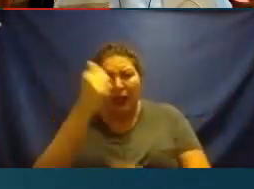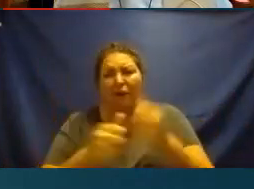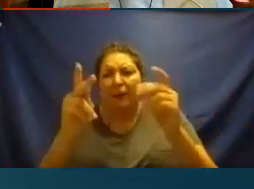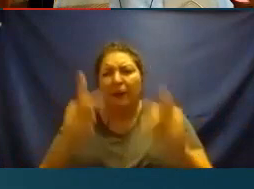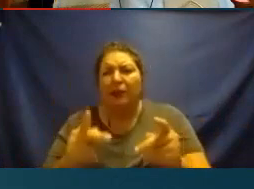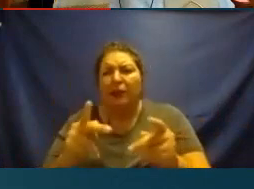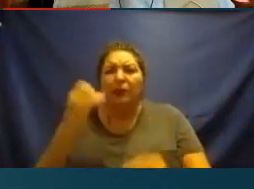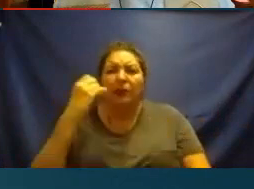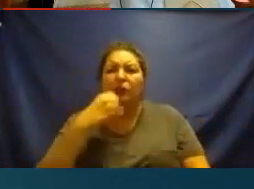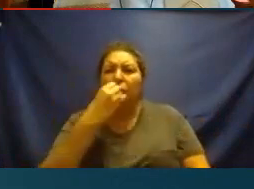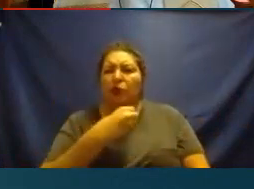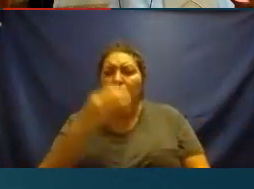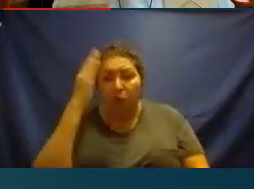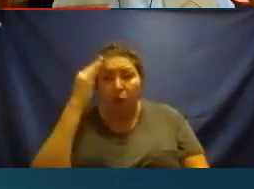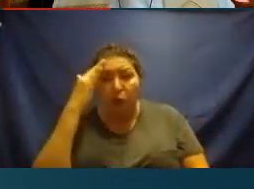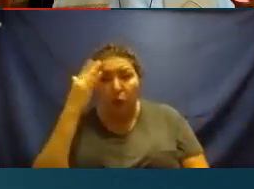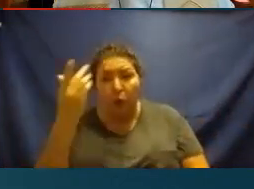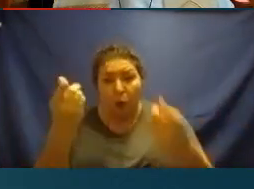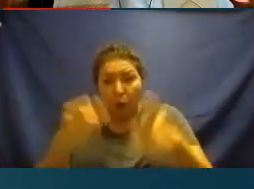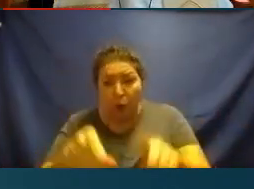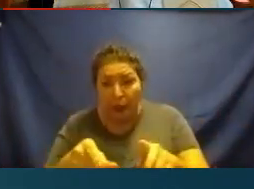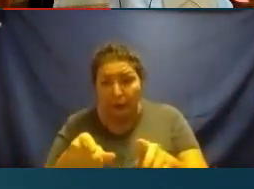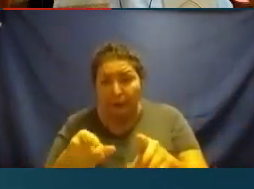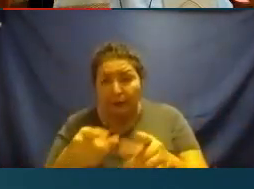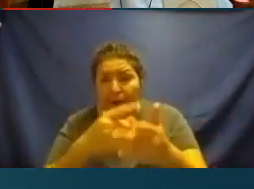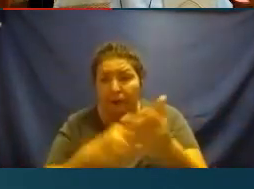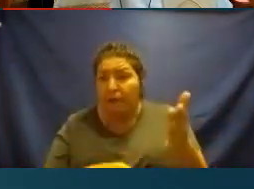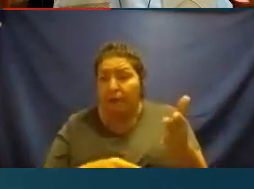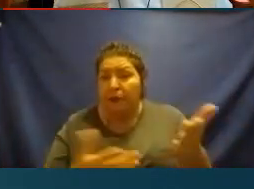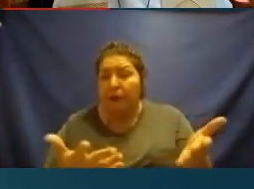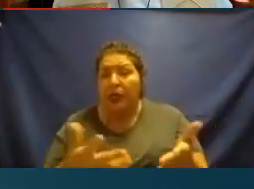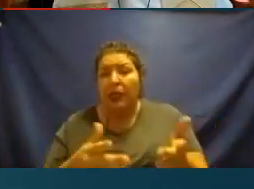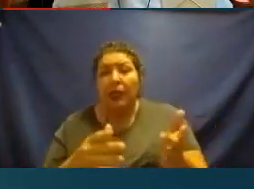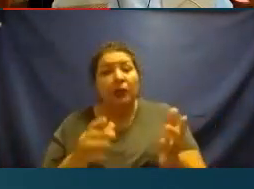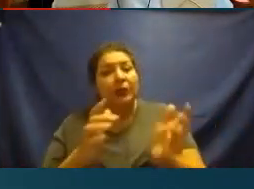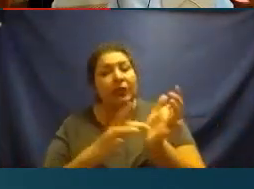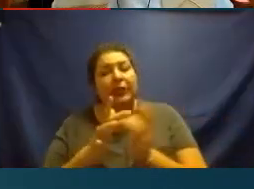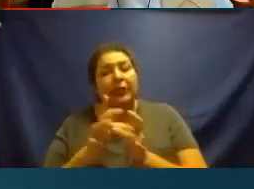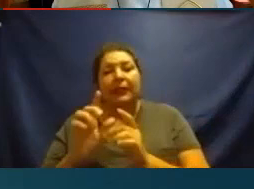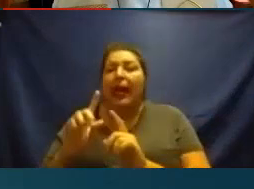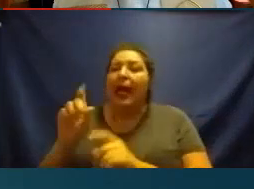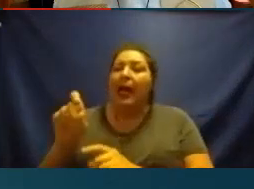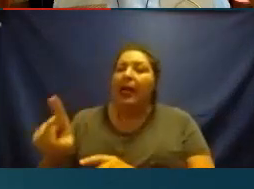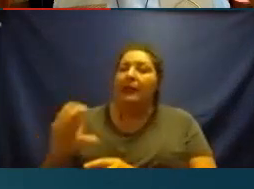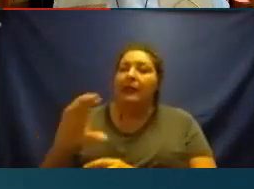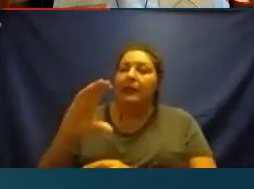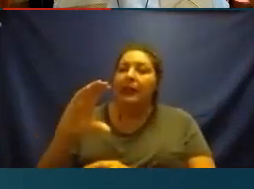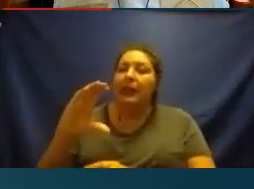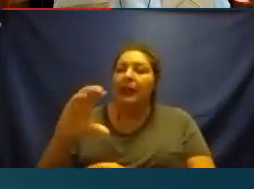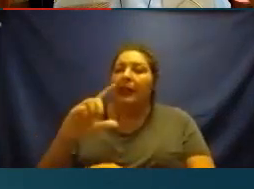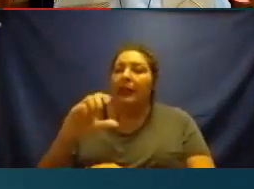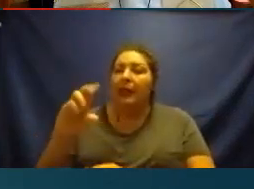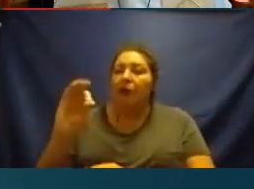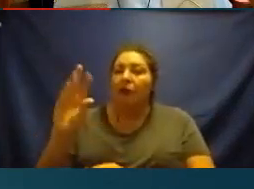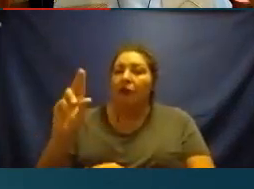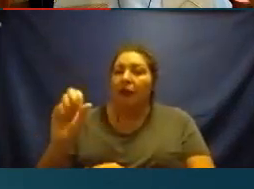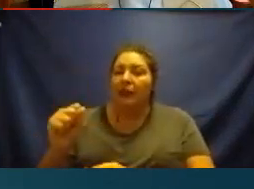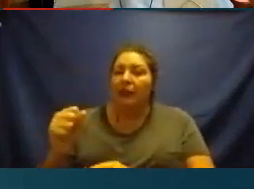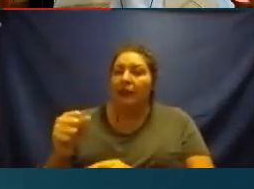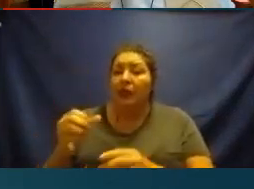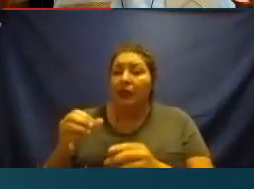Jesus asked one of the open-ended questions that gave Cleopas and his friend an opportunity to talk. He said to